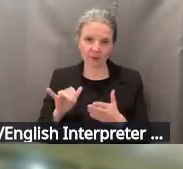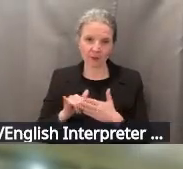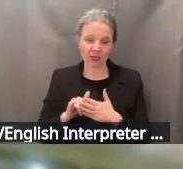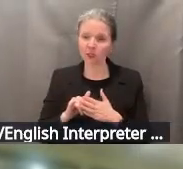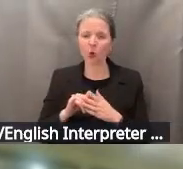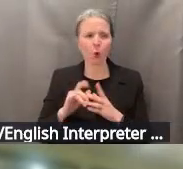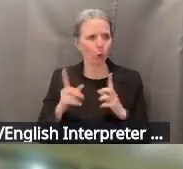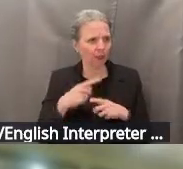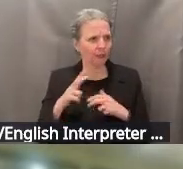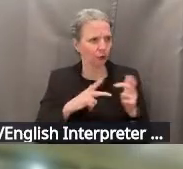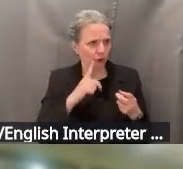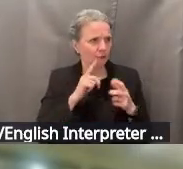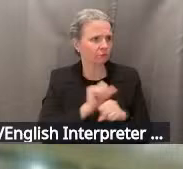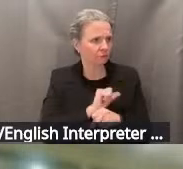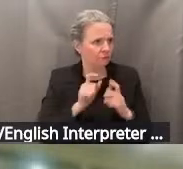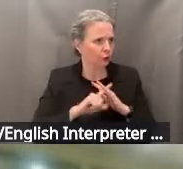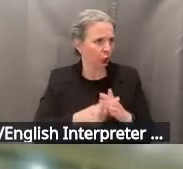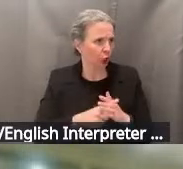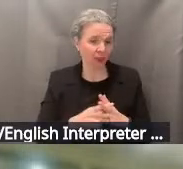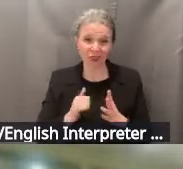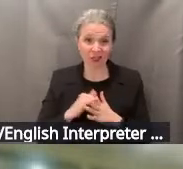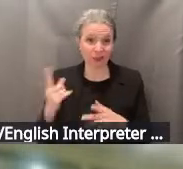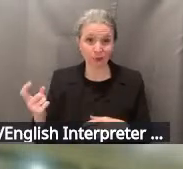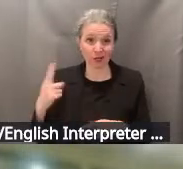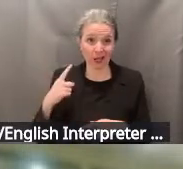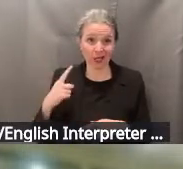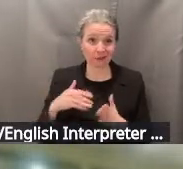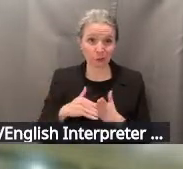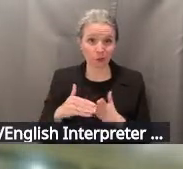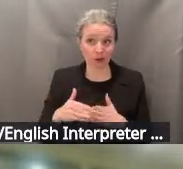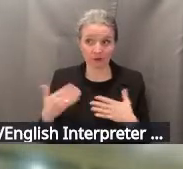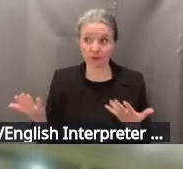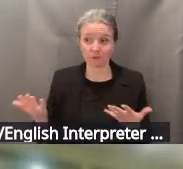does construction start? That's the question I get asked the most.